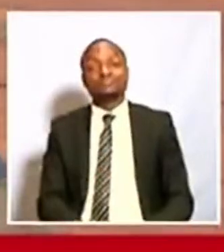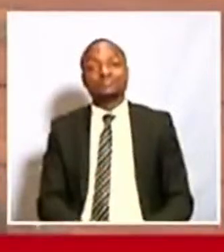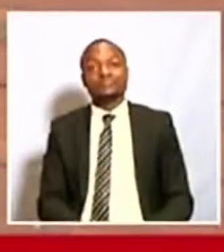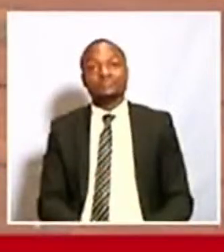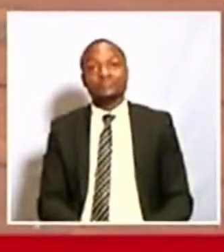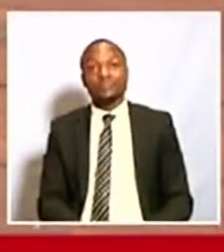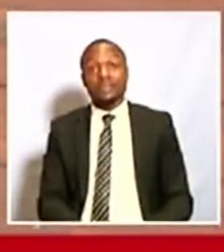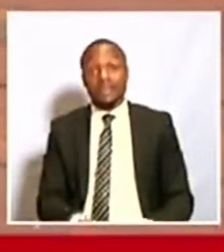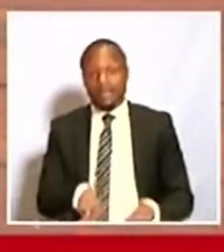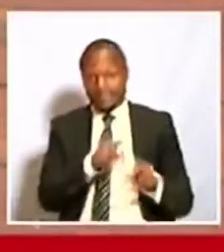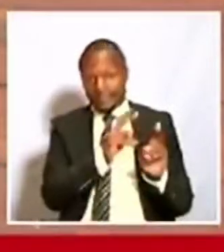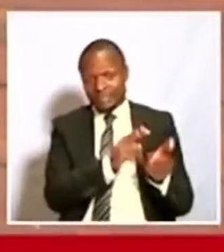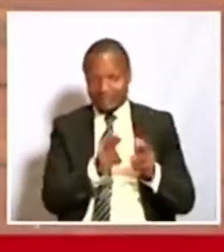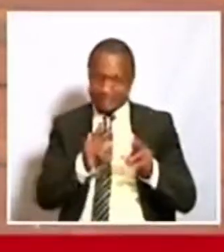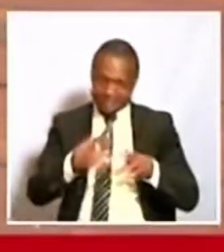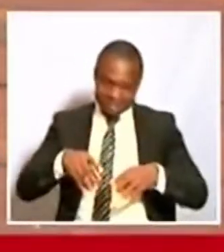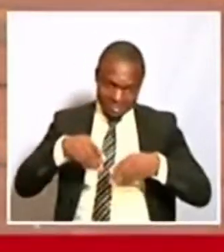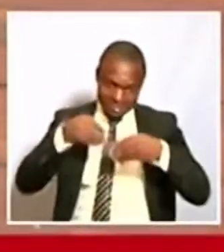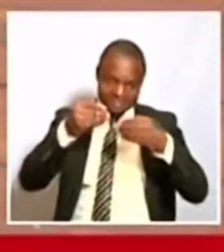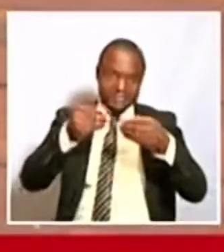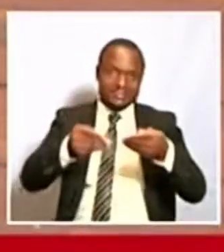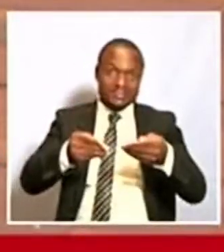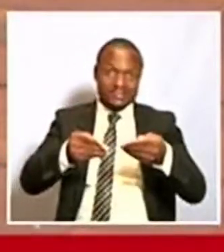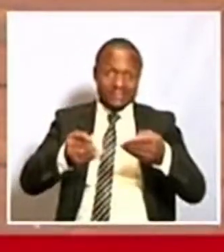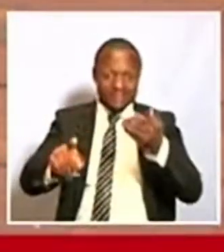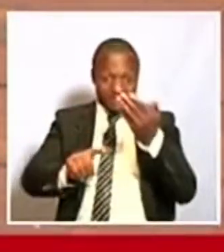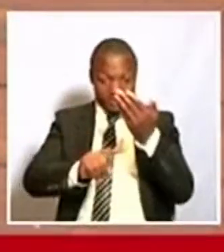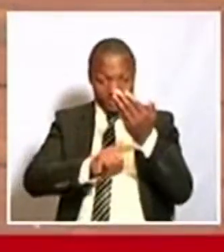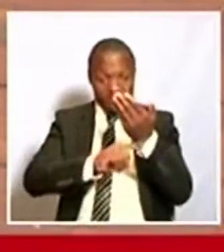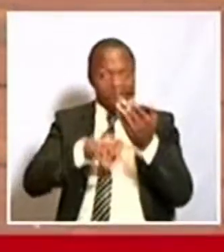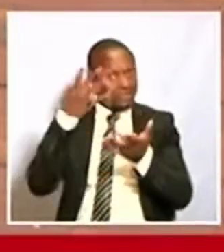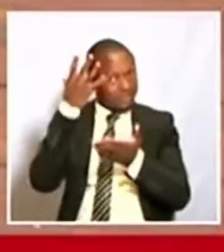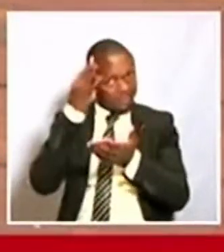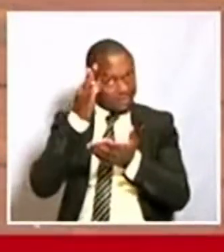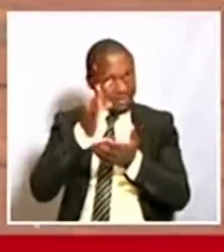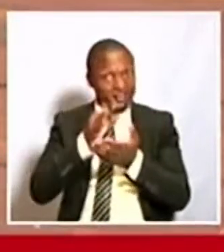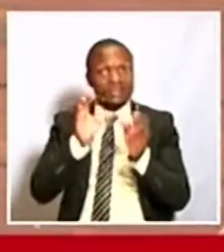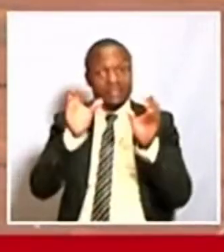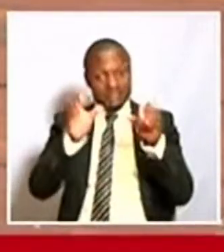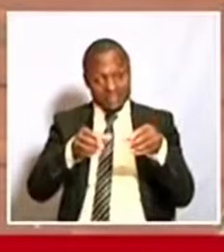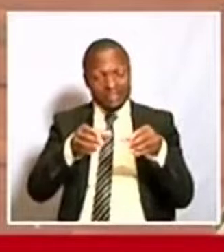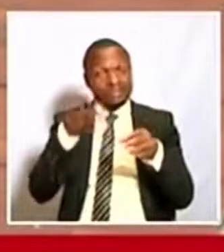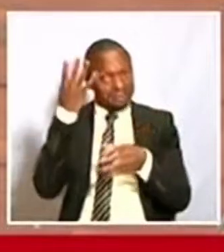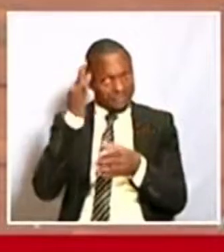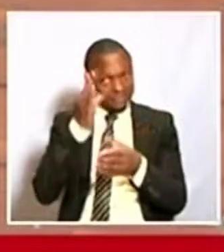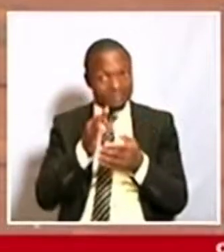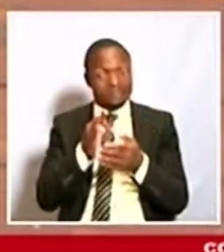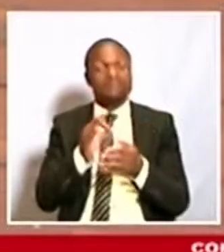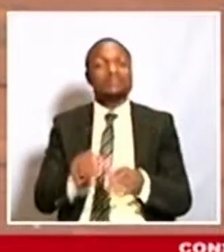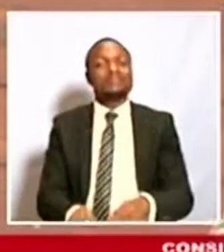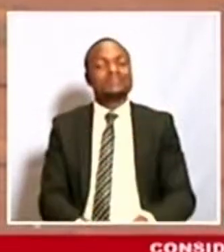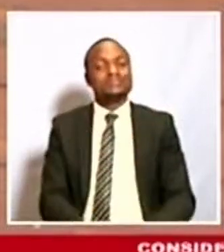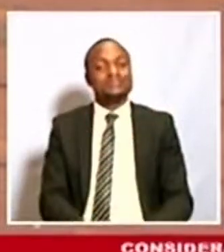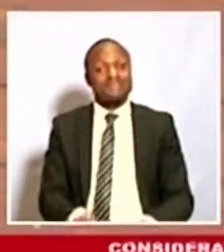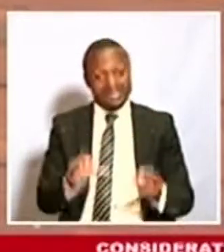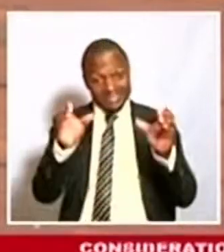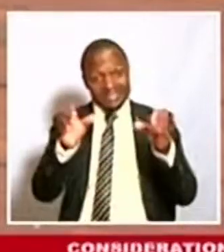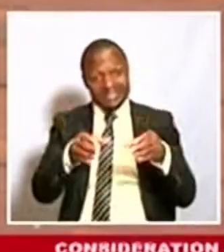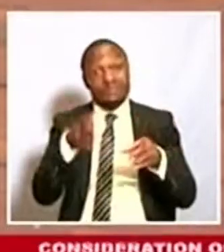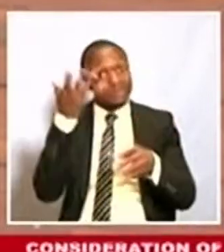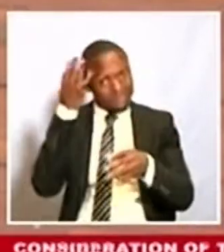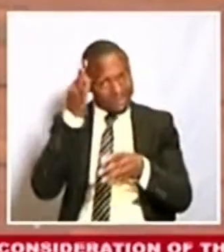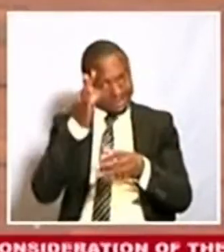vis-a-vis the response given by the town clerk. The council secretary? The council